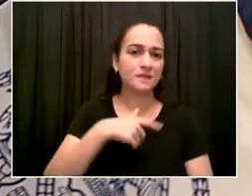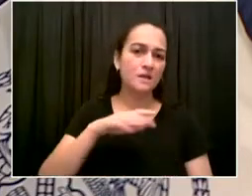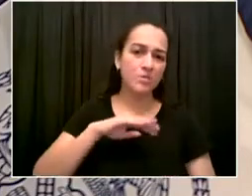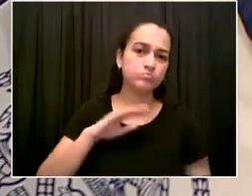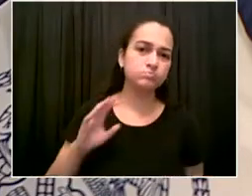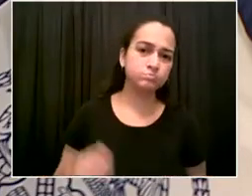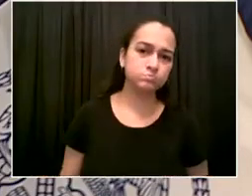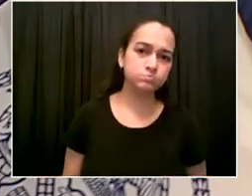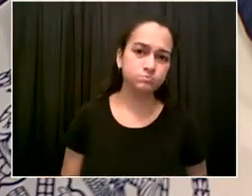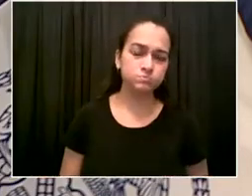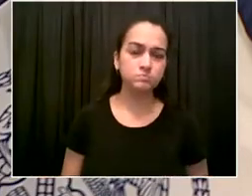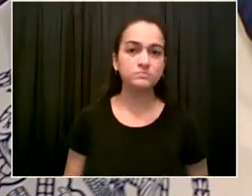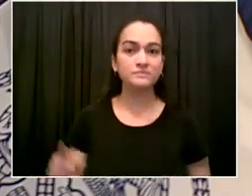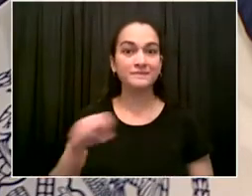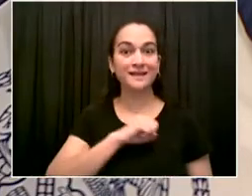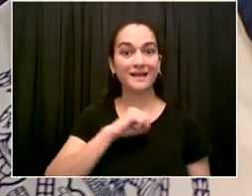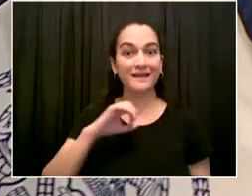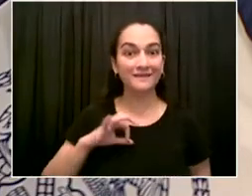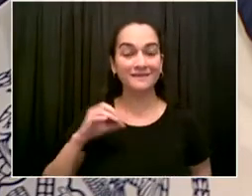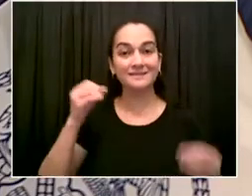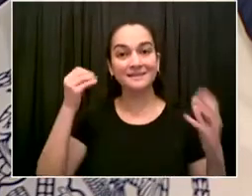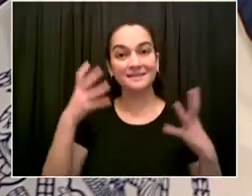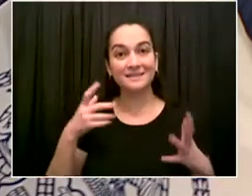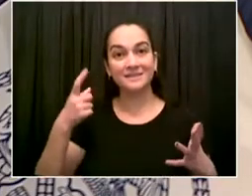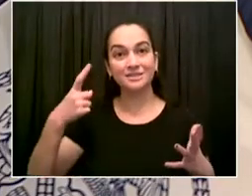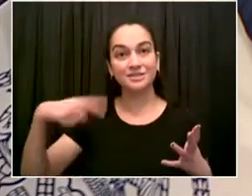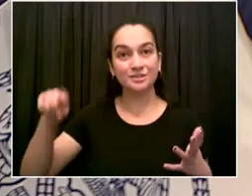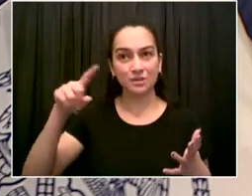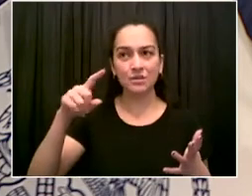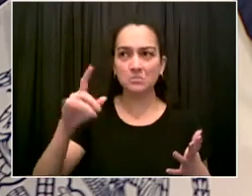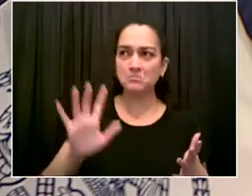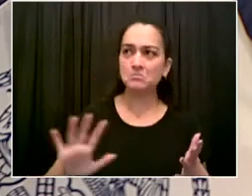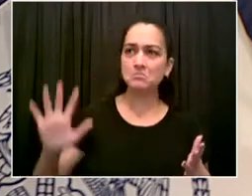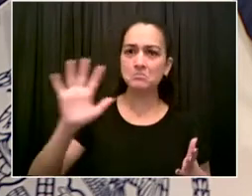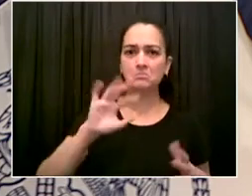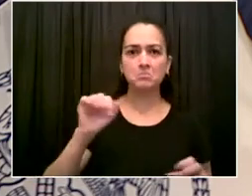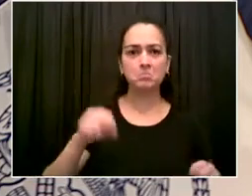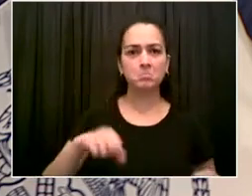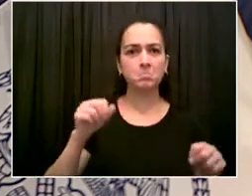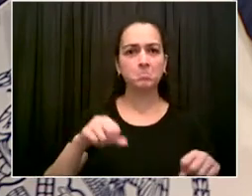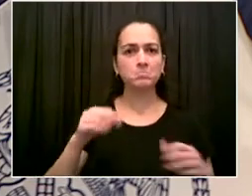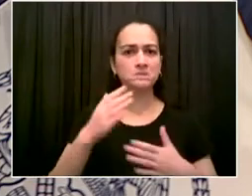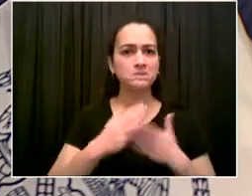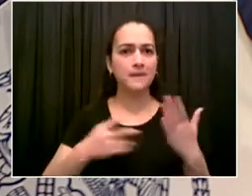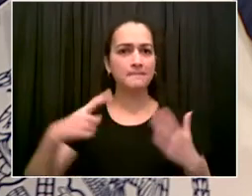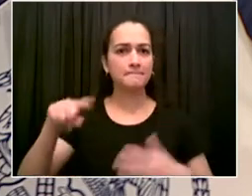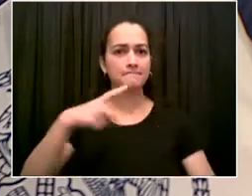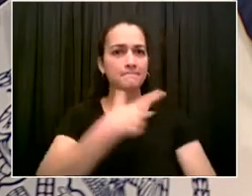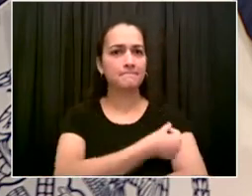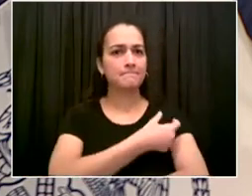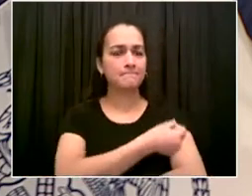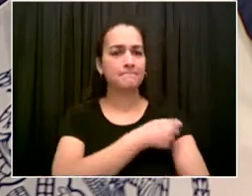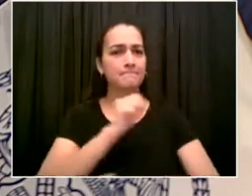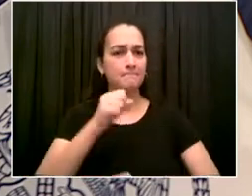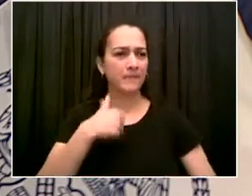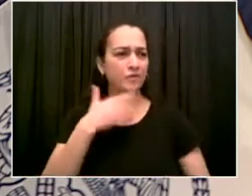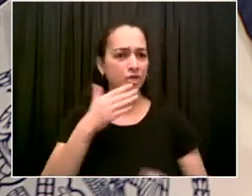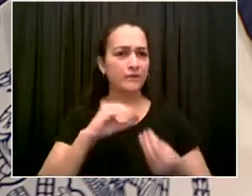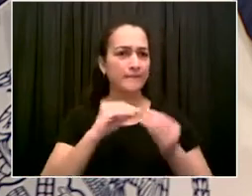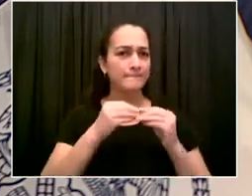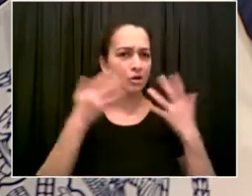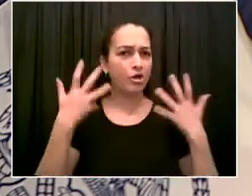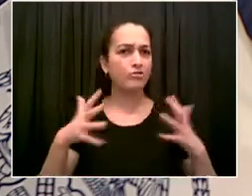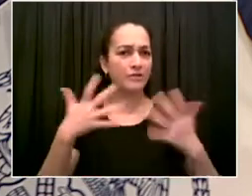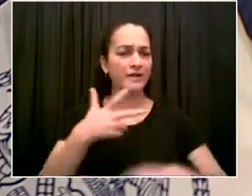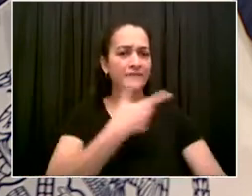staff, really healthy vaccination numbers and growing, and a lot of support from the unions involved, encouraging their